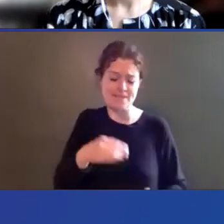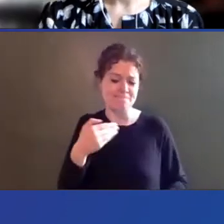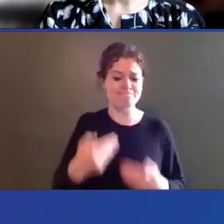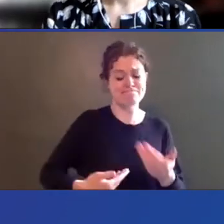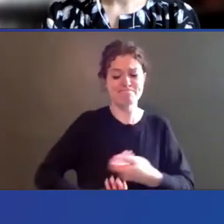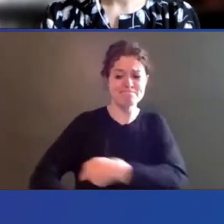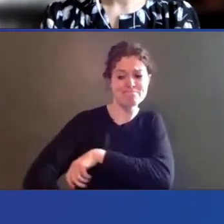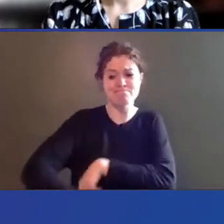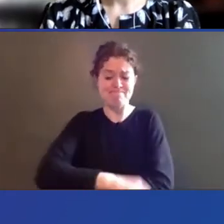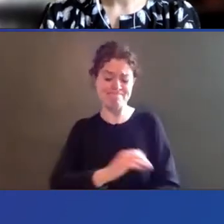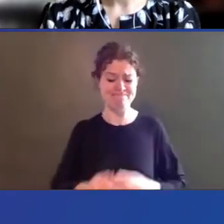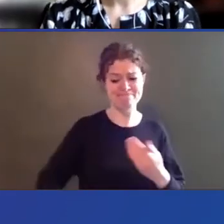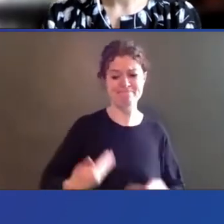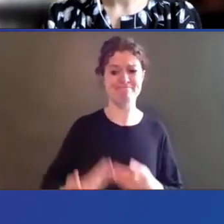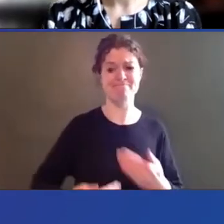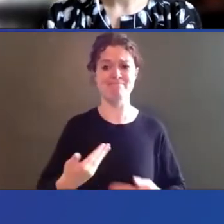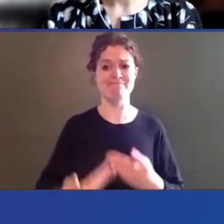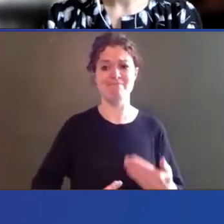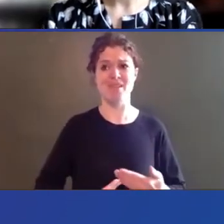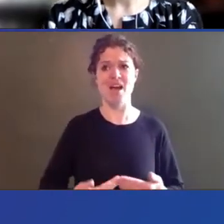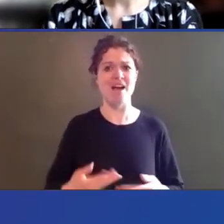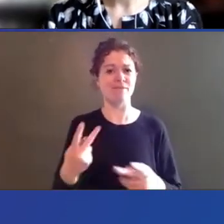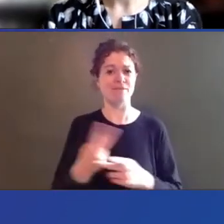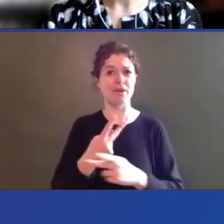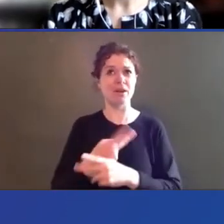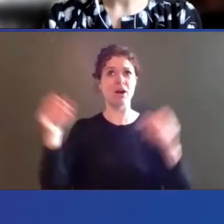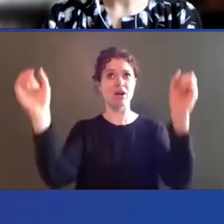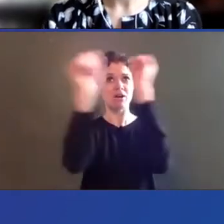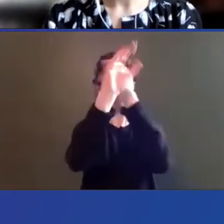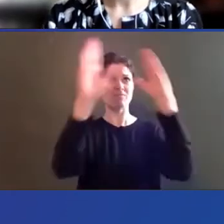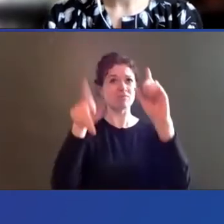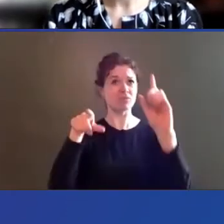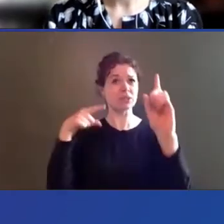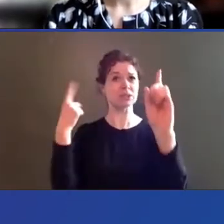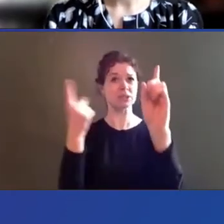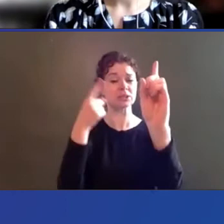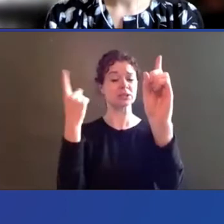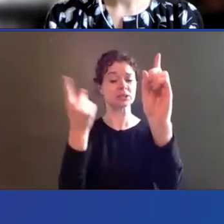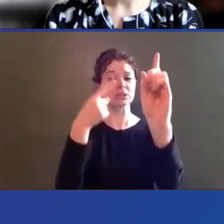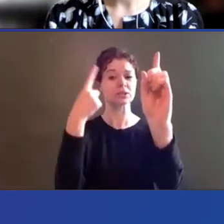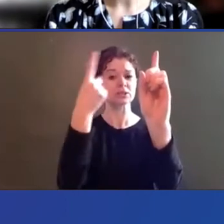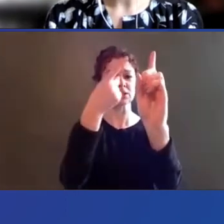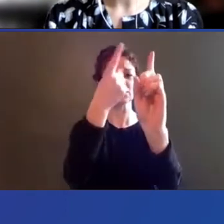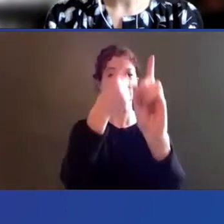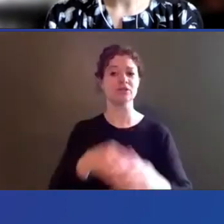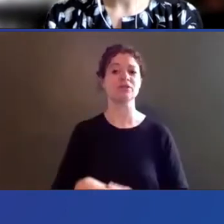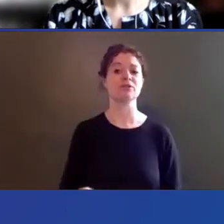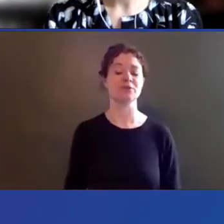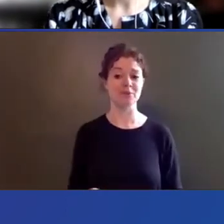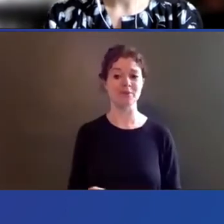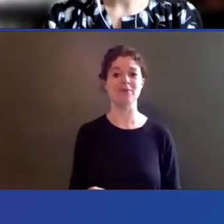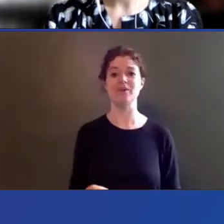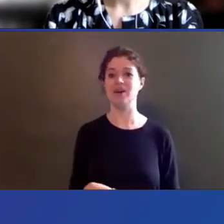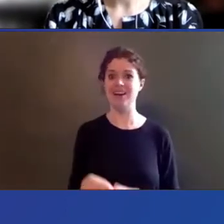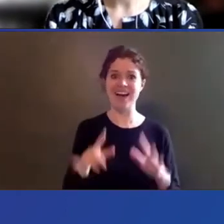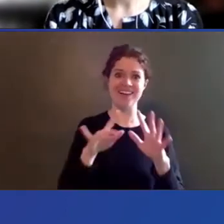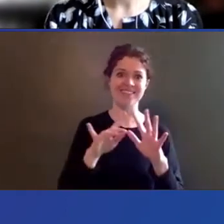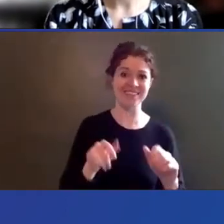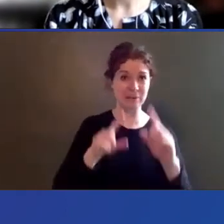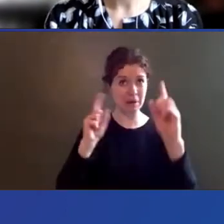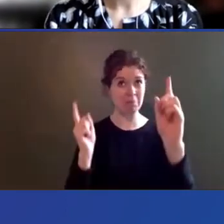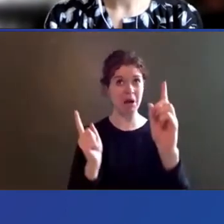then envision a future, something that you're going to keep doing here and and still adjusting at the same